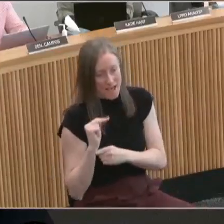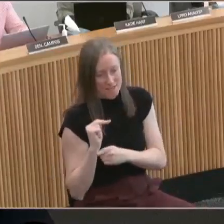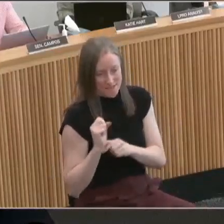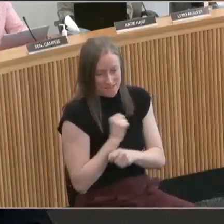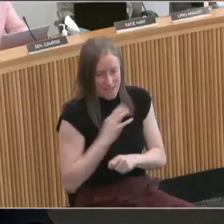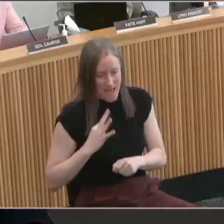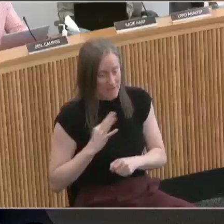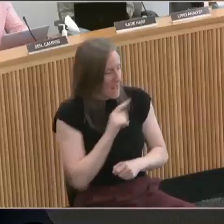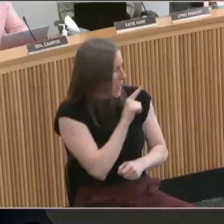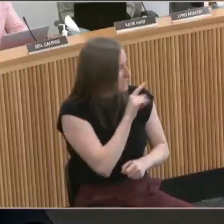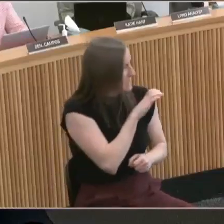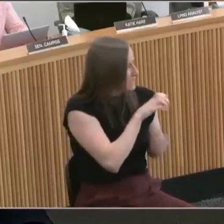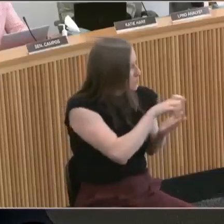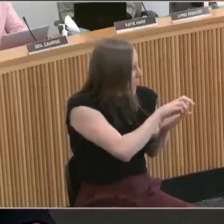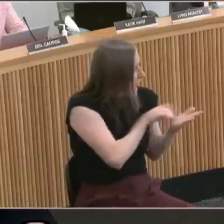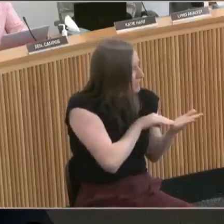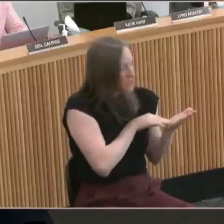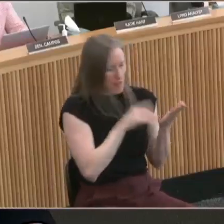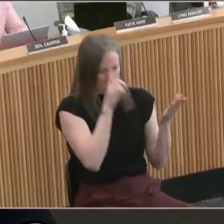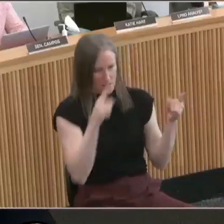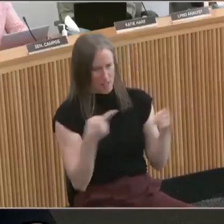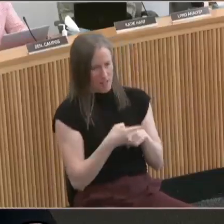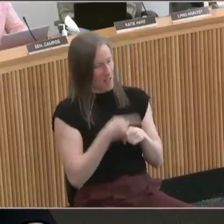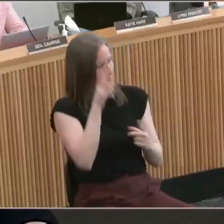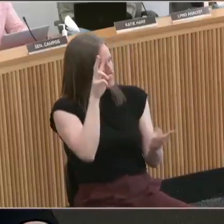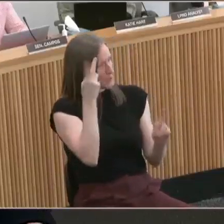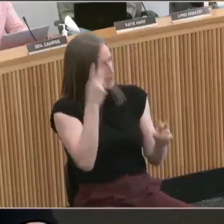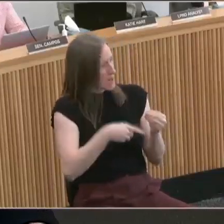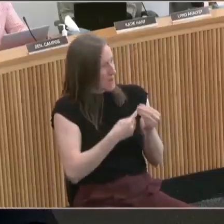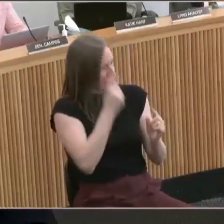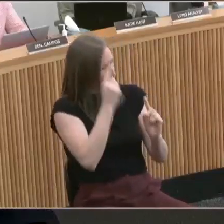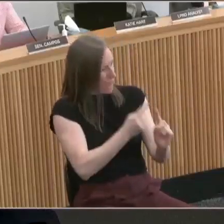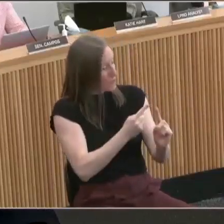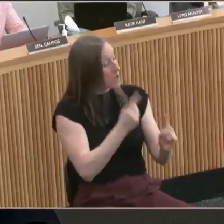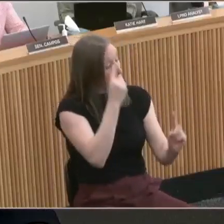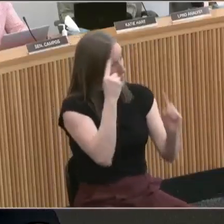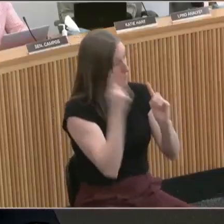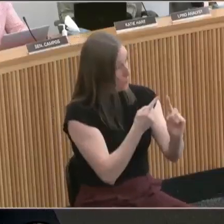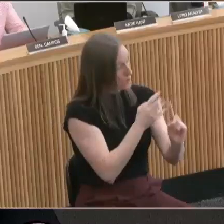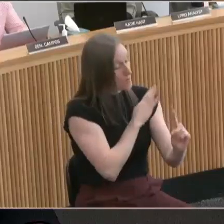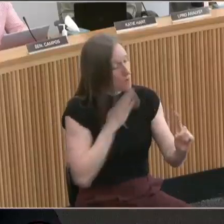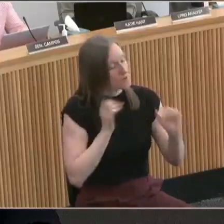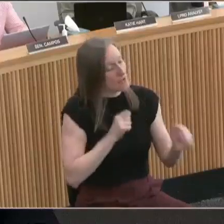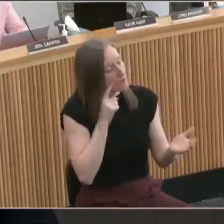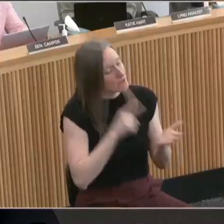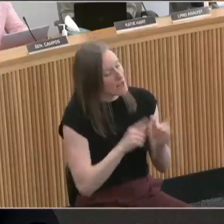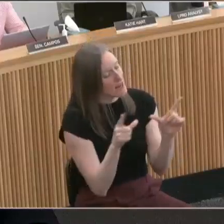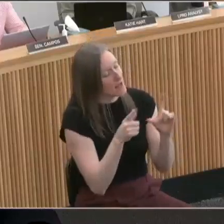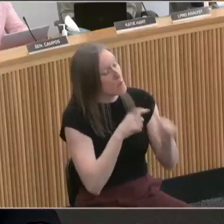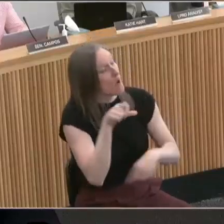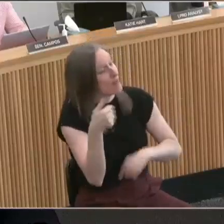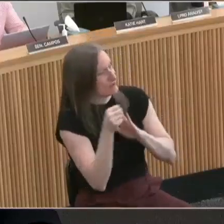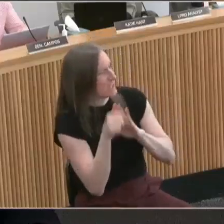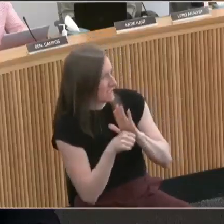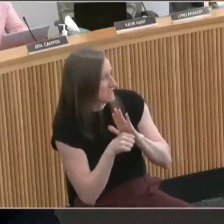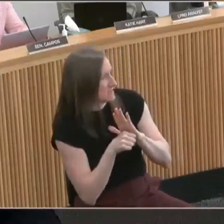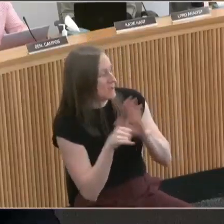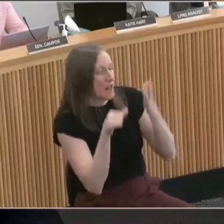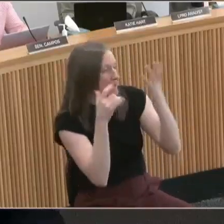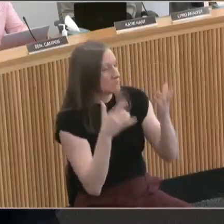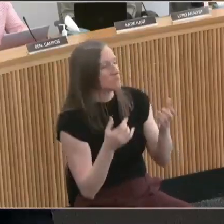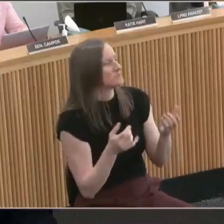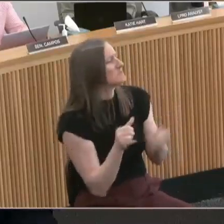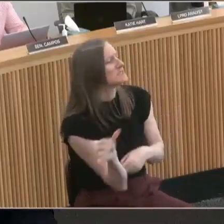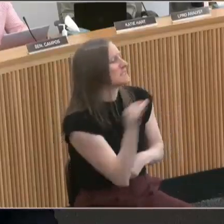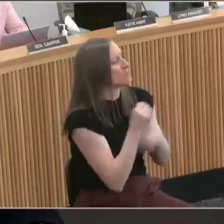had a miscommunication about one of the goals. The goal is that the board can recognize licensees from some other states, like a driver's license.